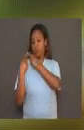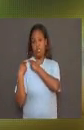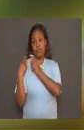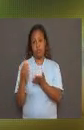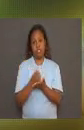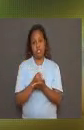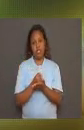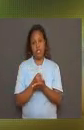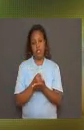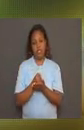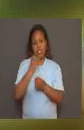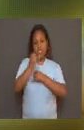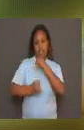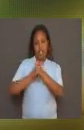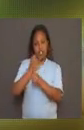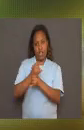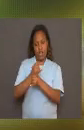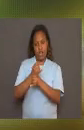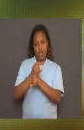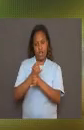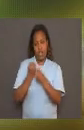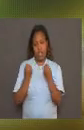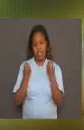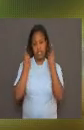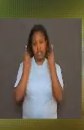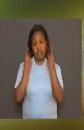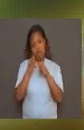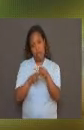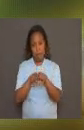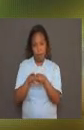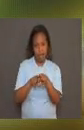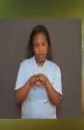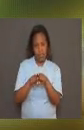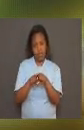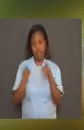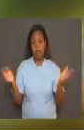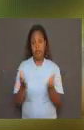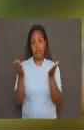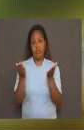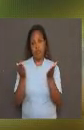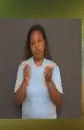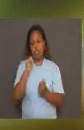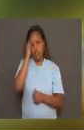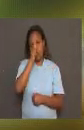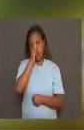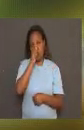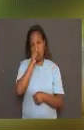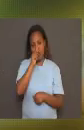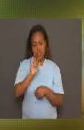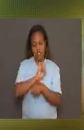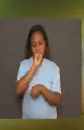for promoting international understanding is not only a citizen of